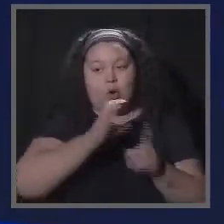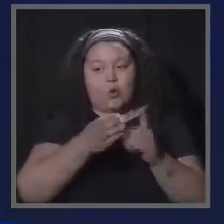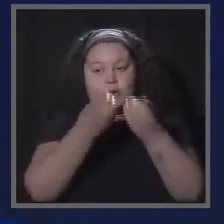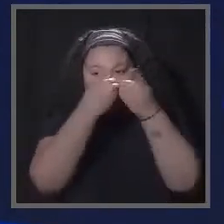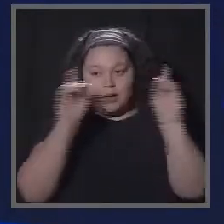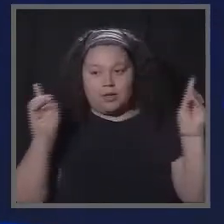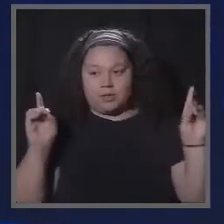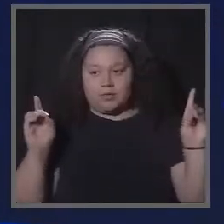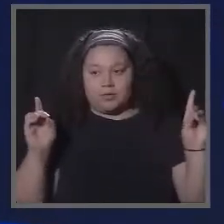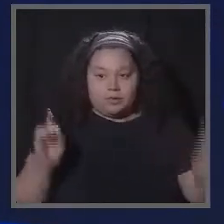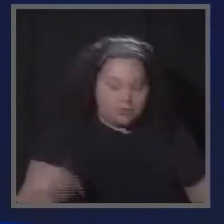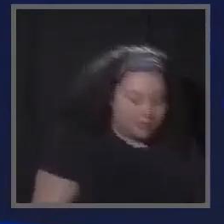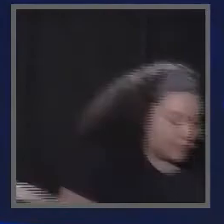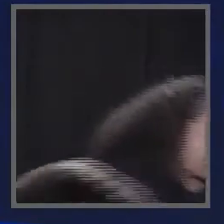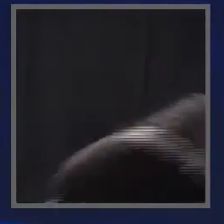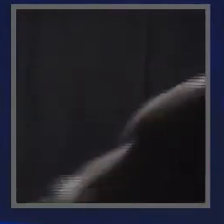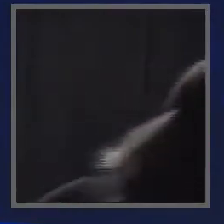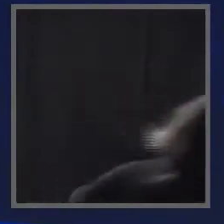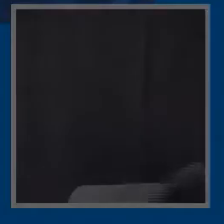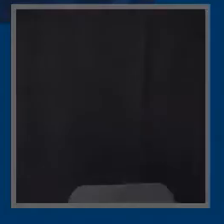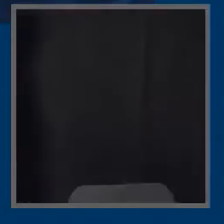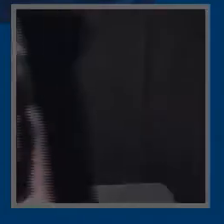minutes, and welcome.